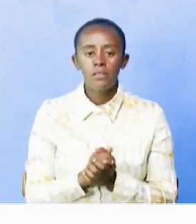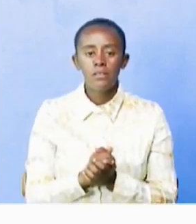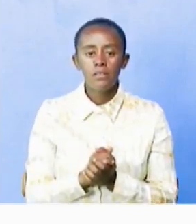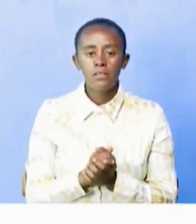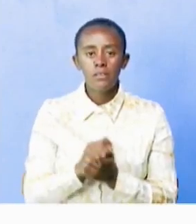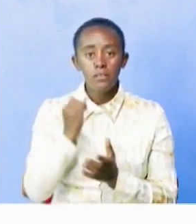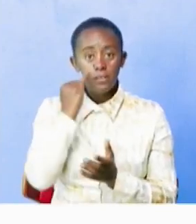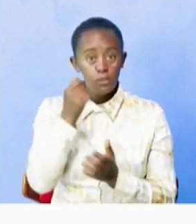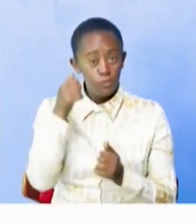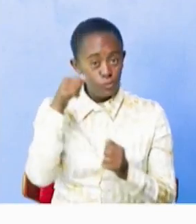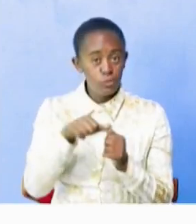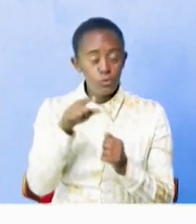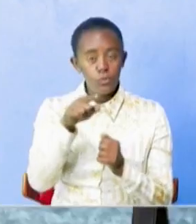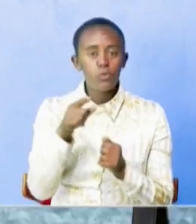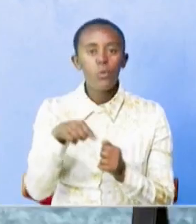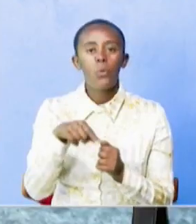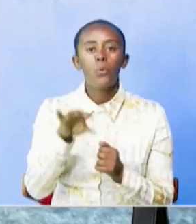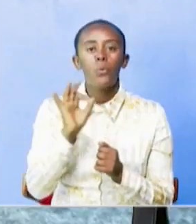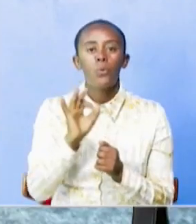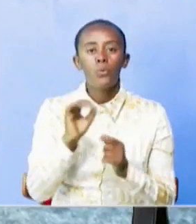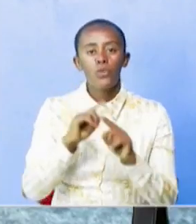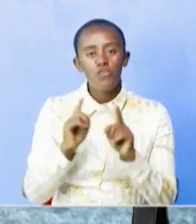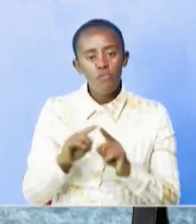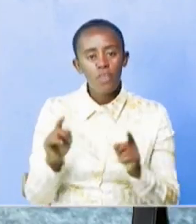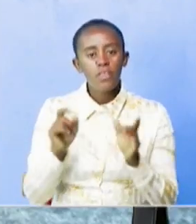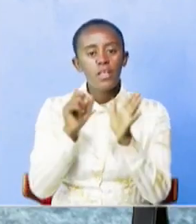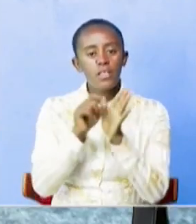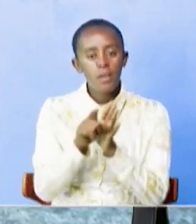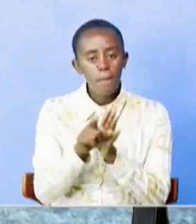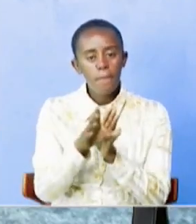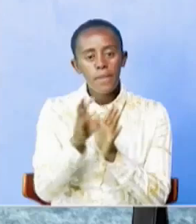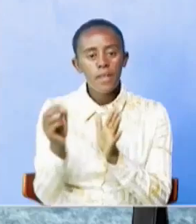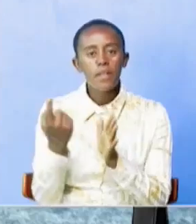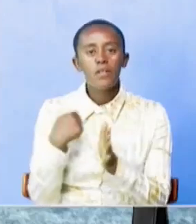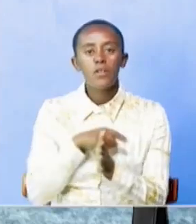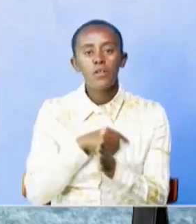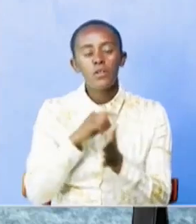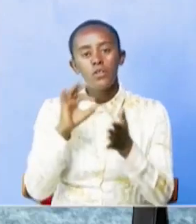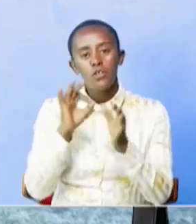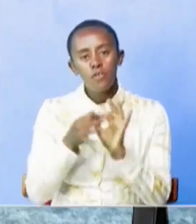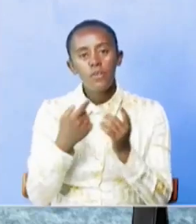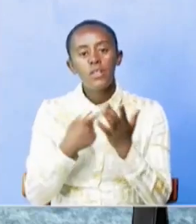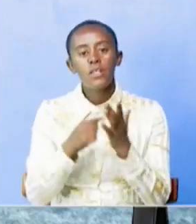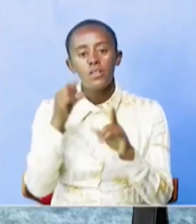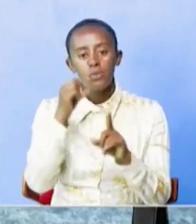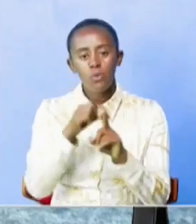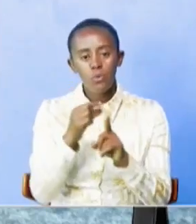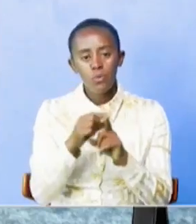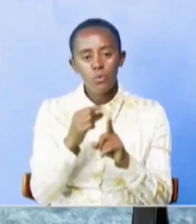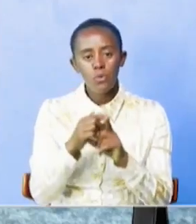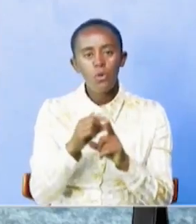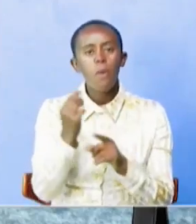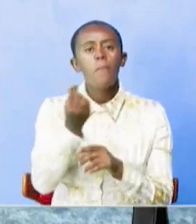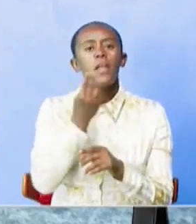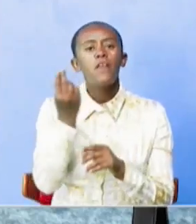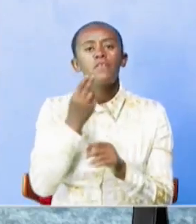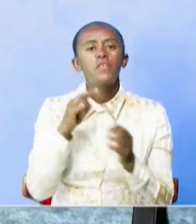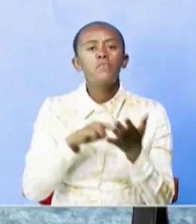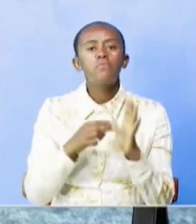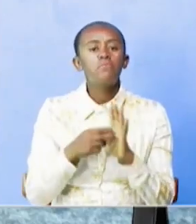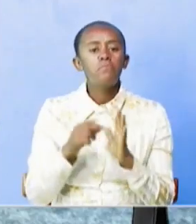If you remember, we gave different examples and we also defined this word. What does benefit